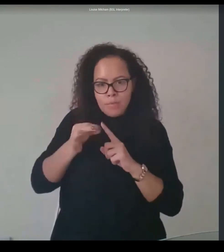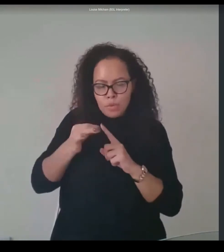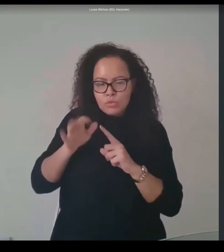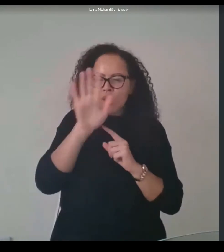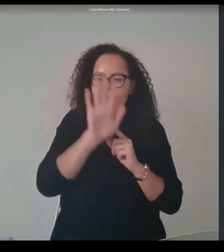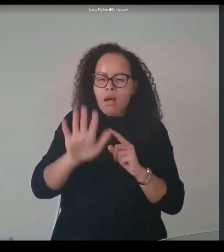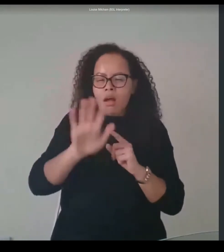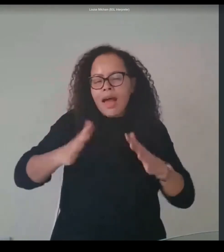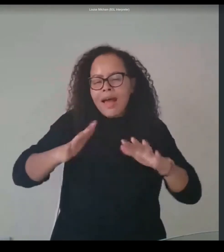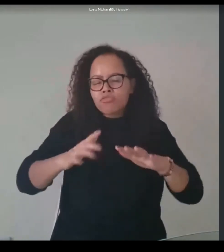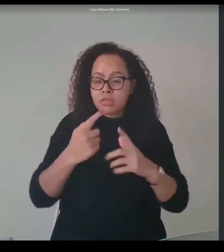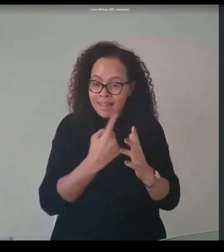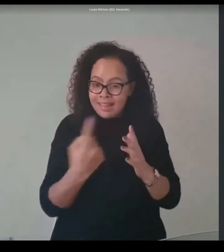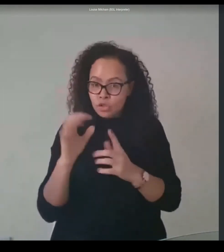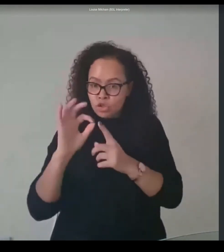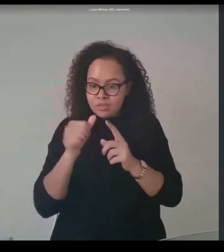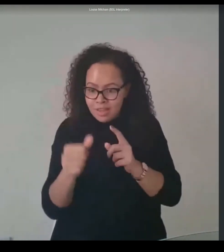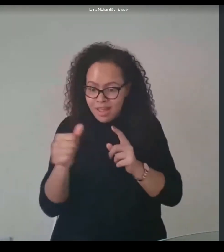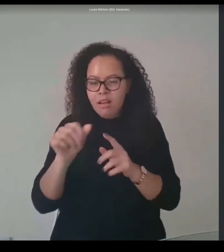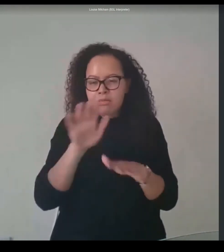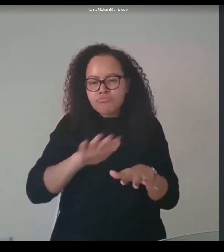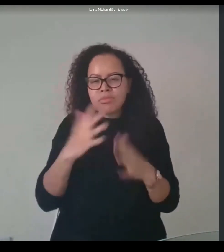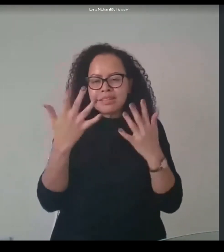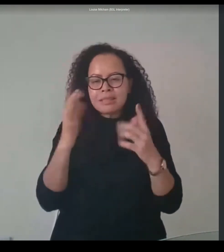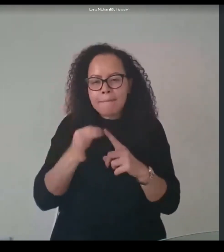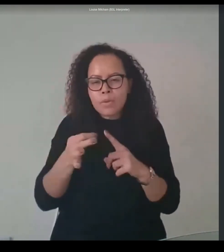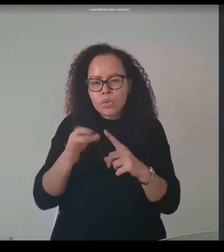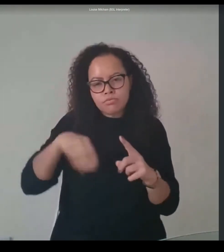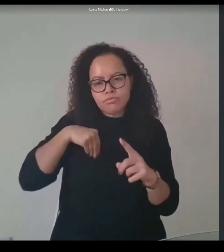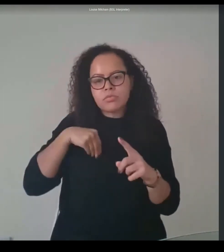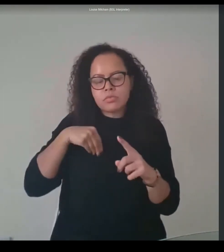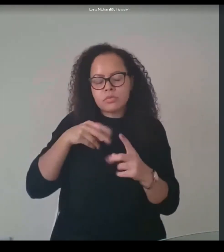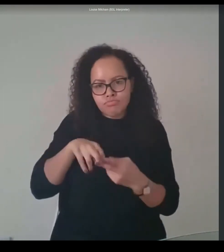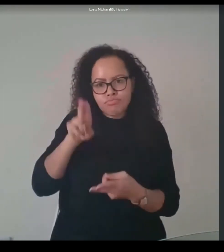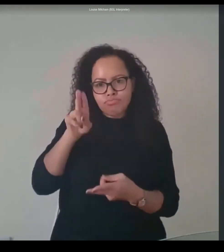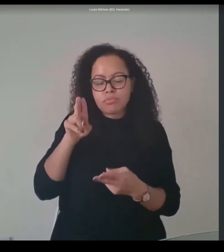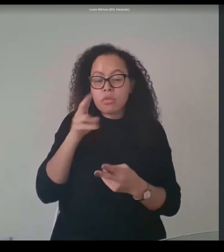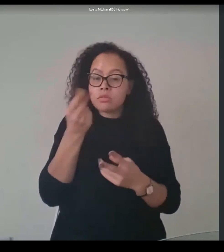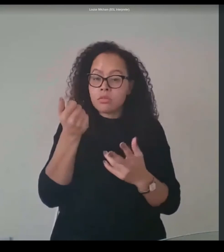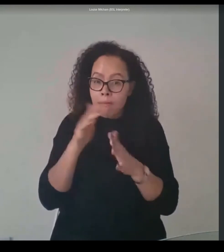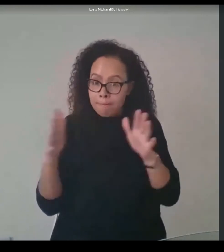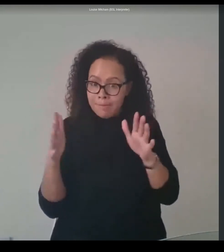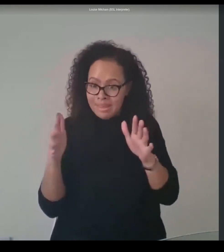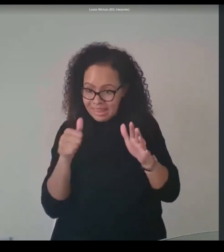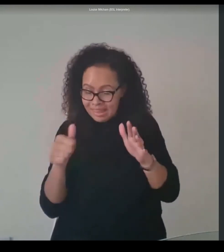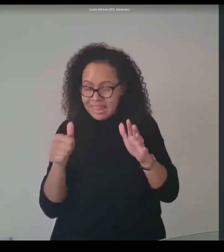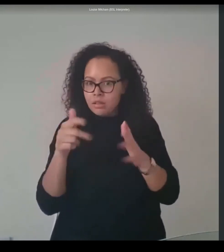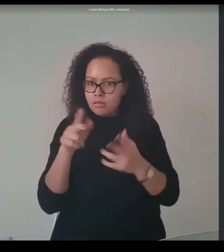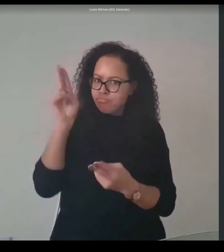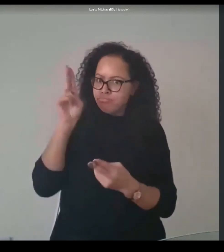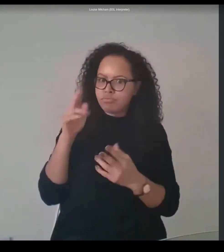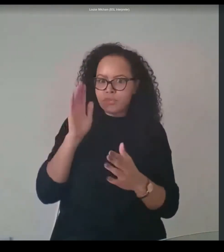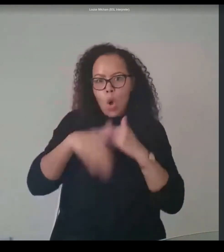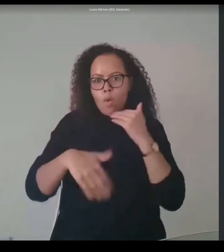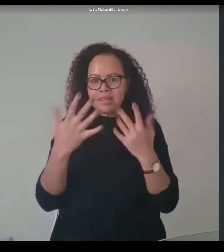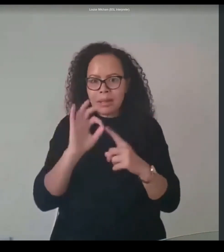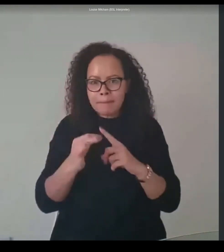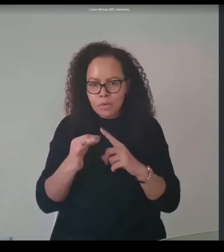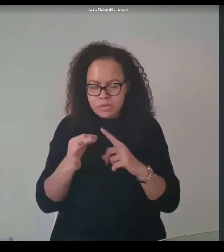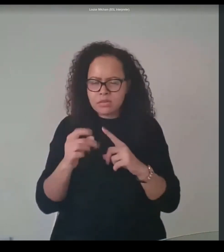on average. And the ones that there's some that are a lot much bigger than 10 points as well. So you're probably wondering, okay, so how does this all fit